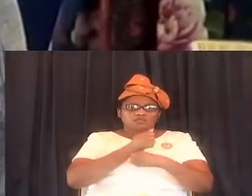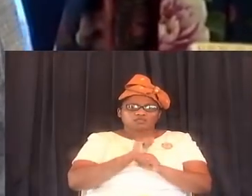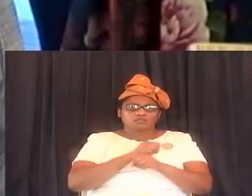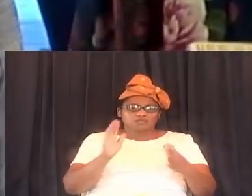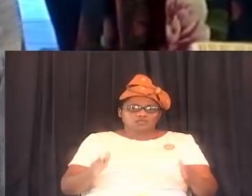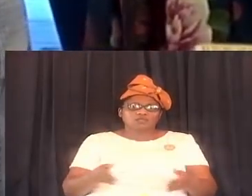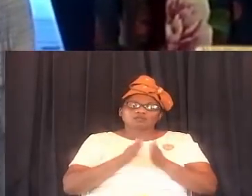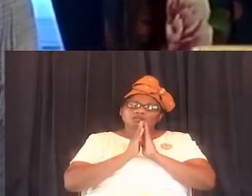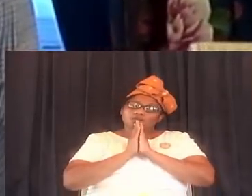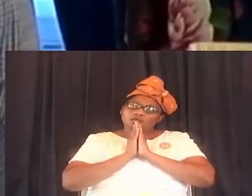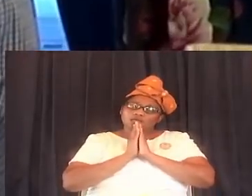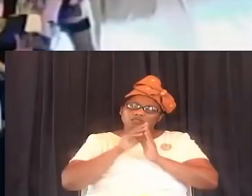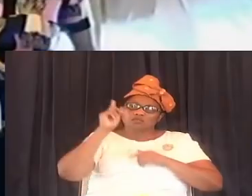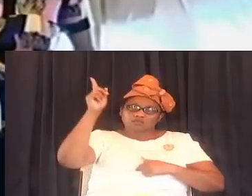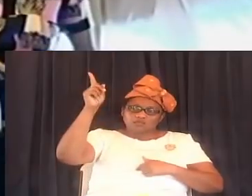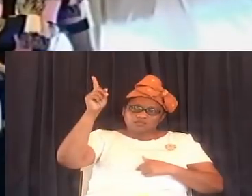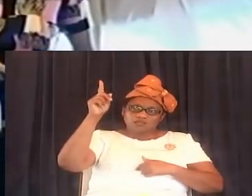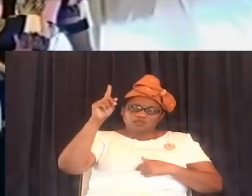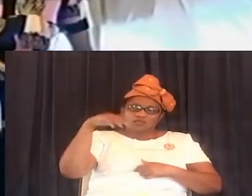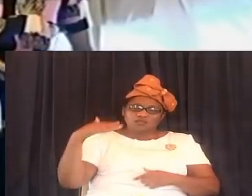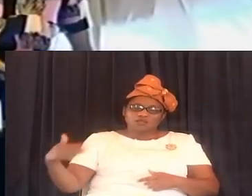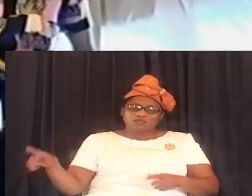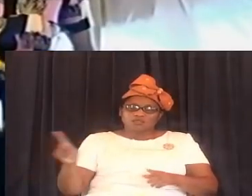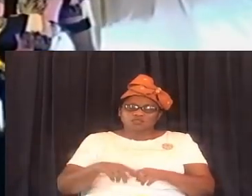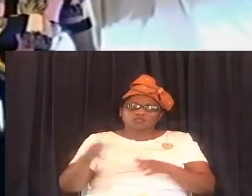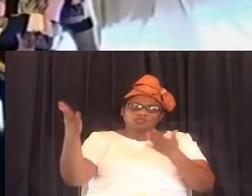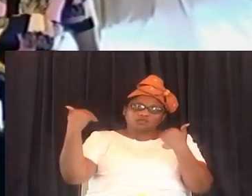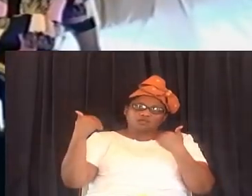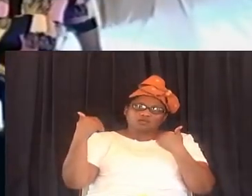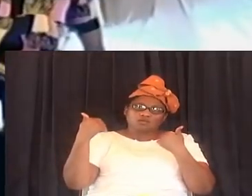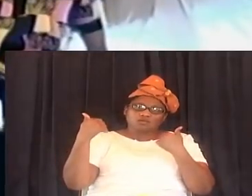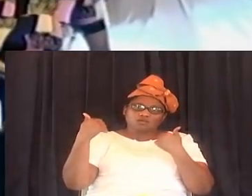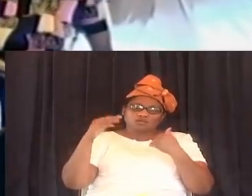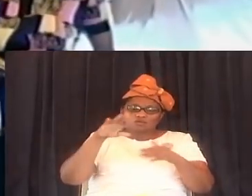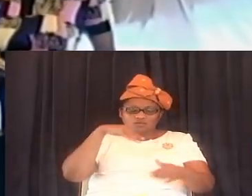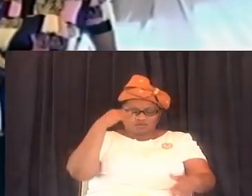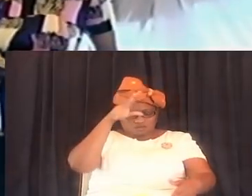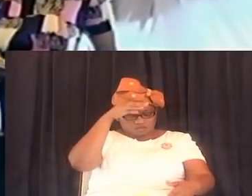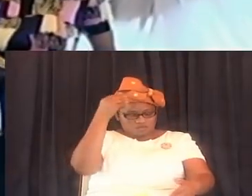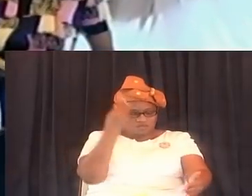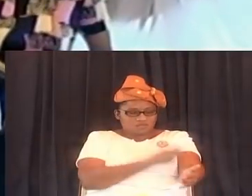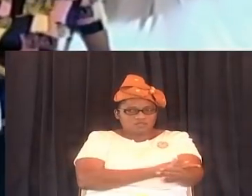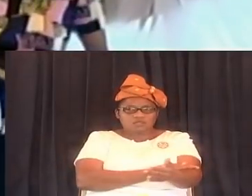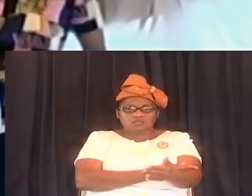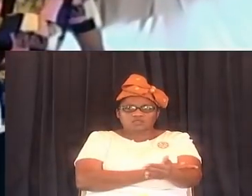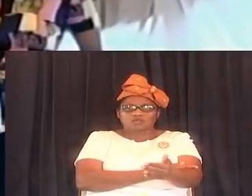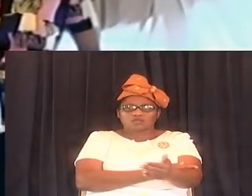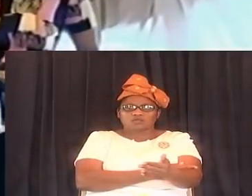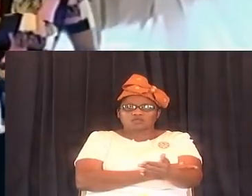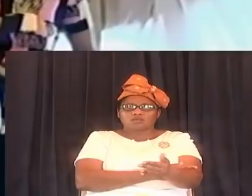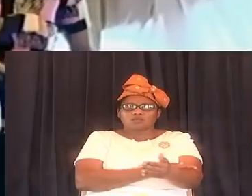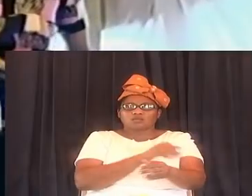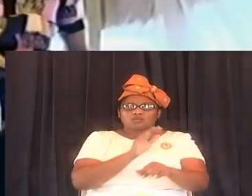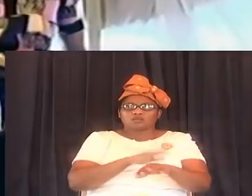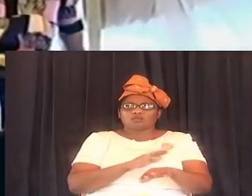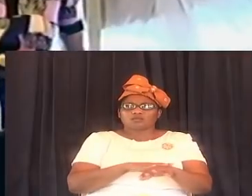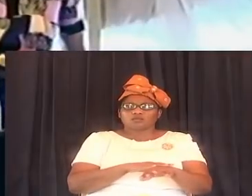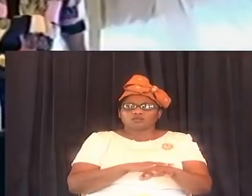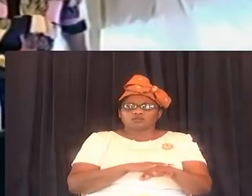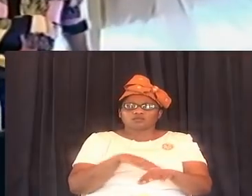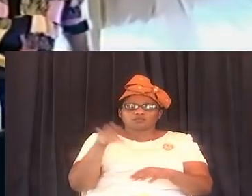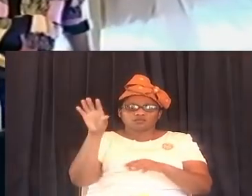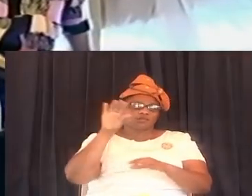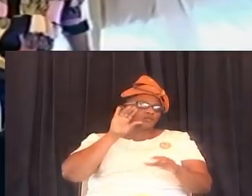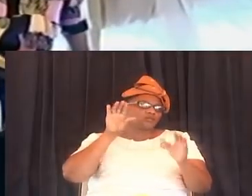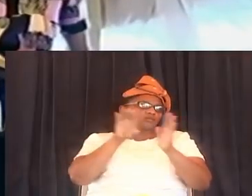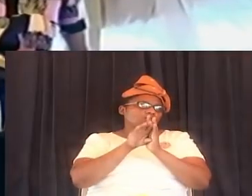me of things to come concerning my sons, and concerning the work of my hands command ye me. I